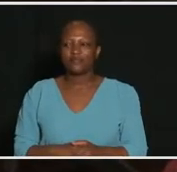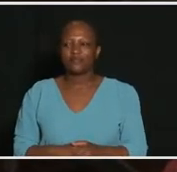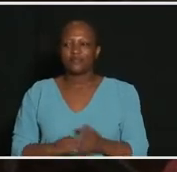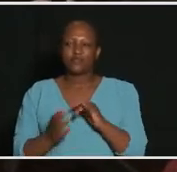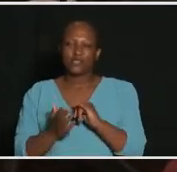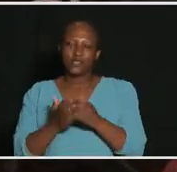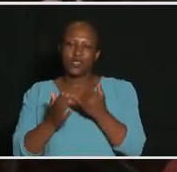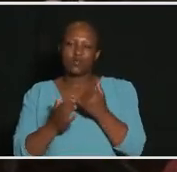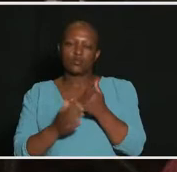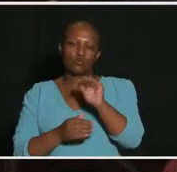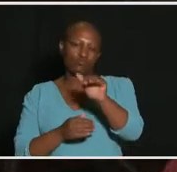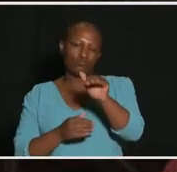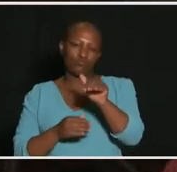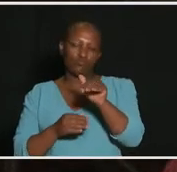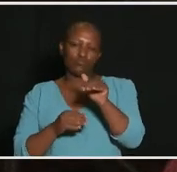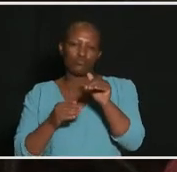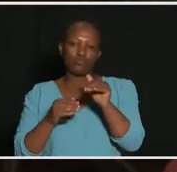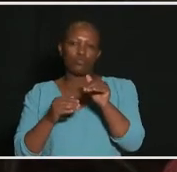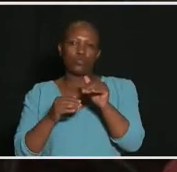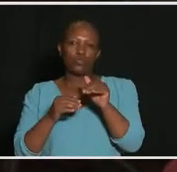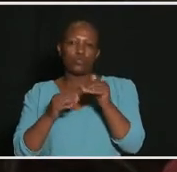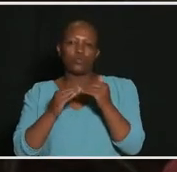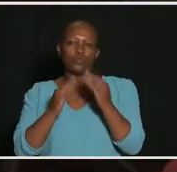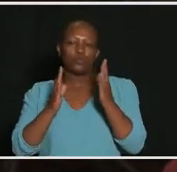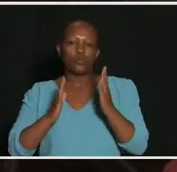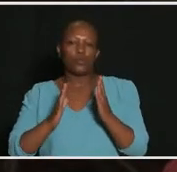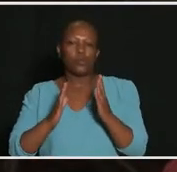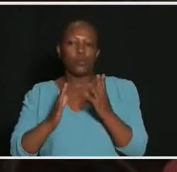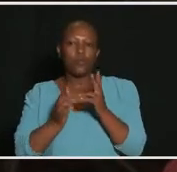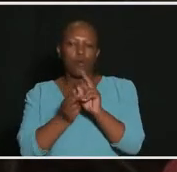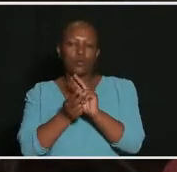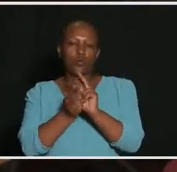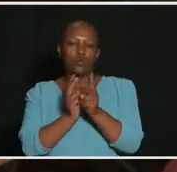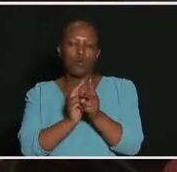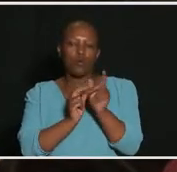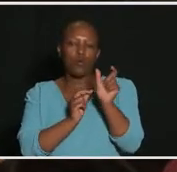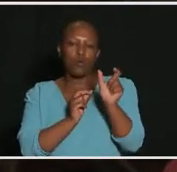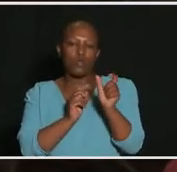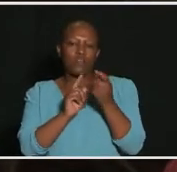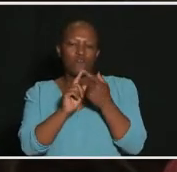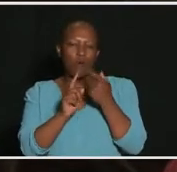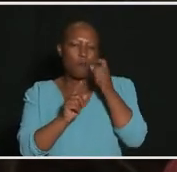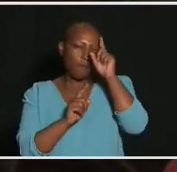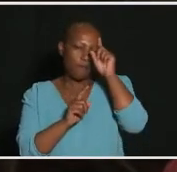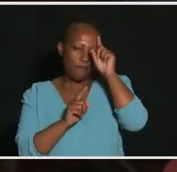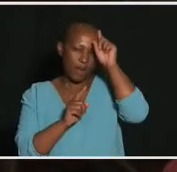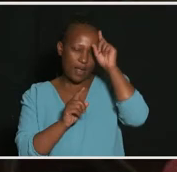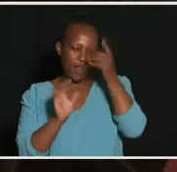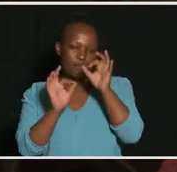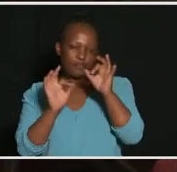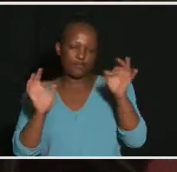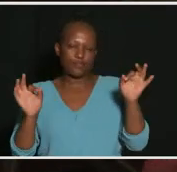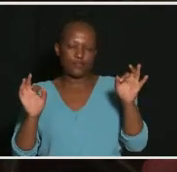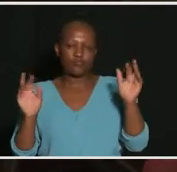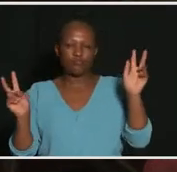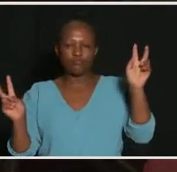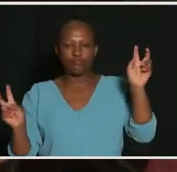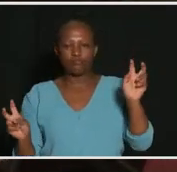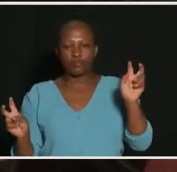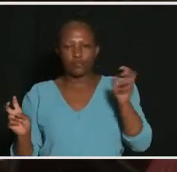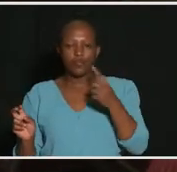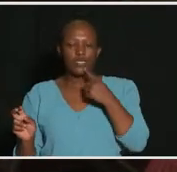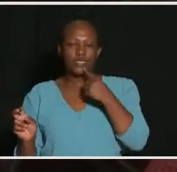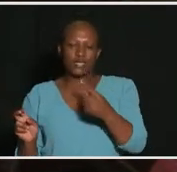I just want to borrow from the words from comrade Nelson Mandela when he say it's open quote